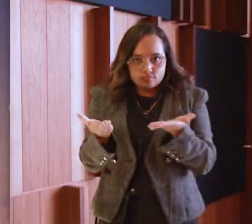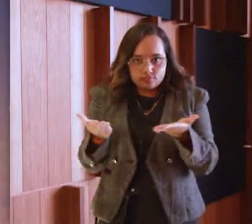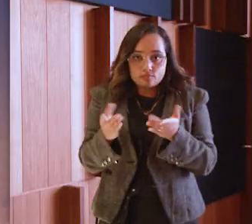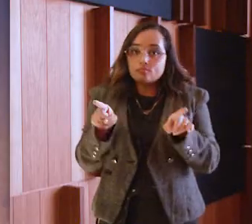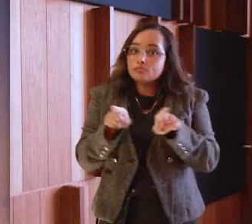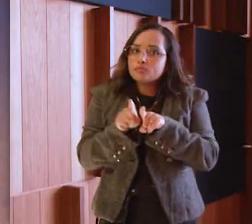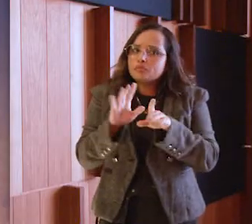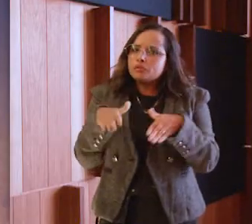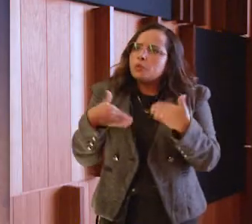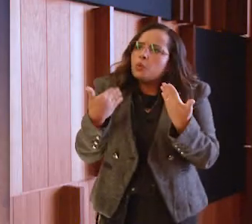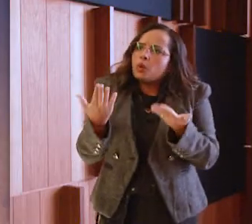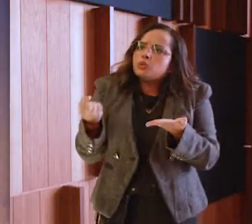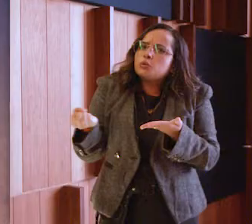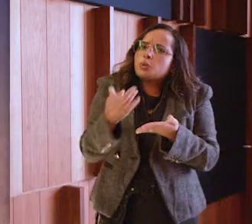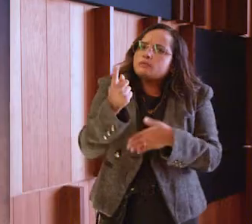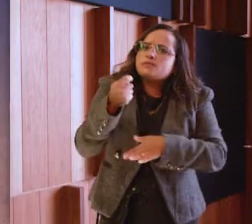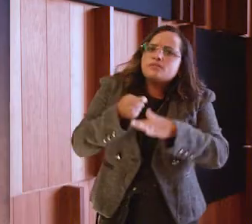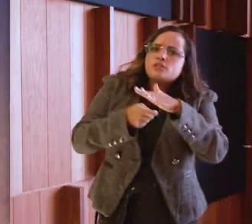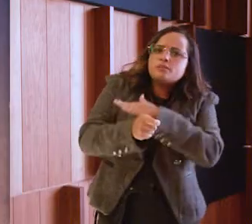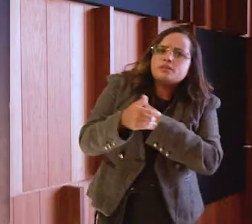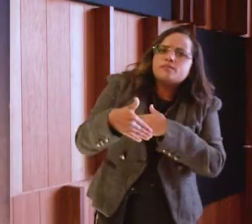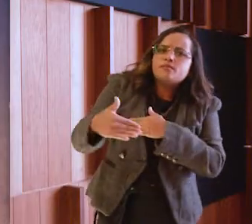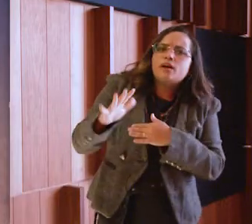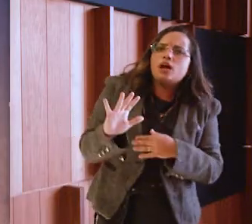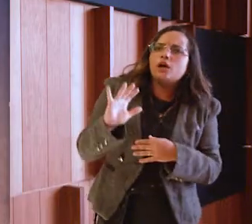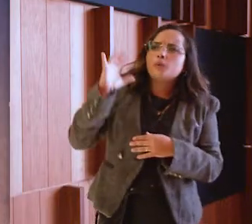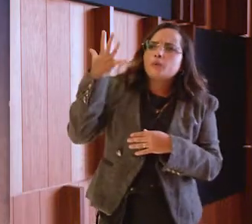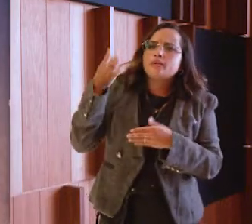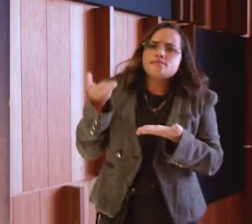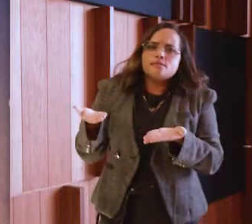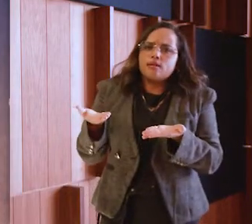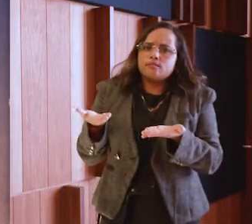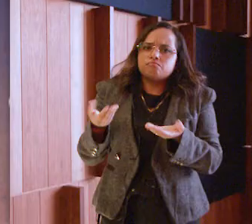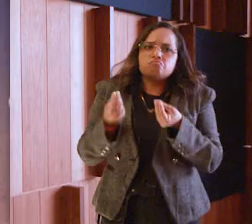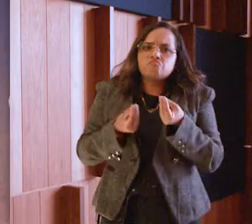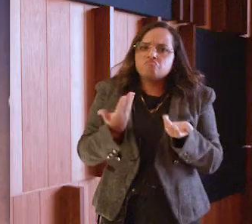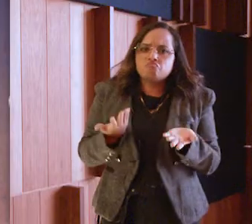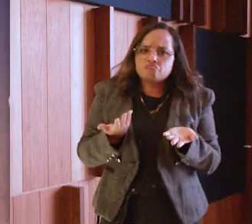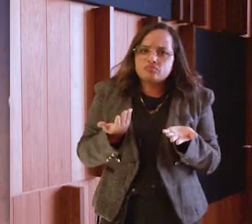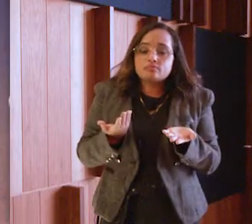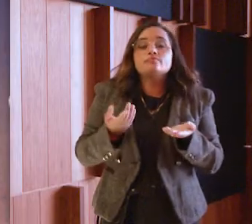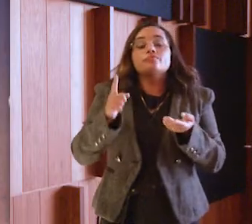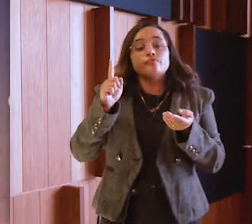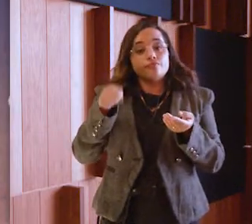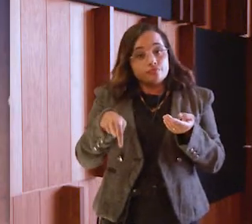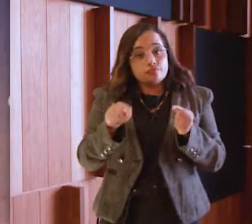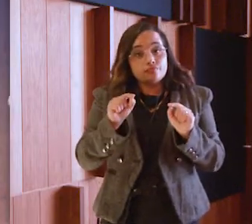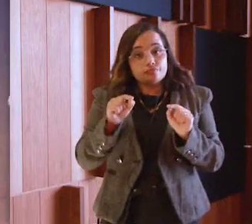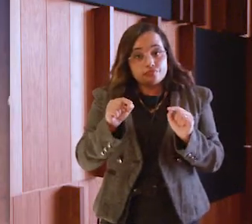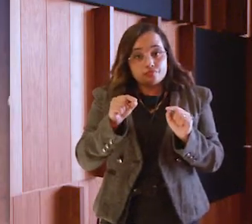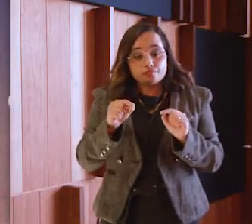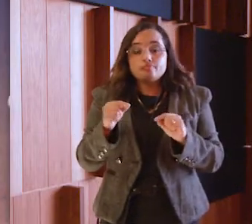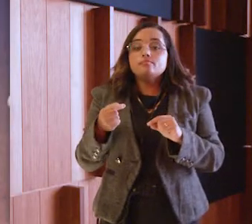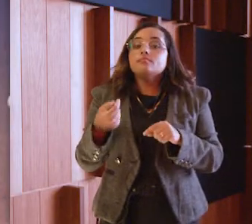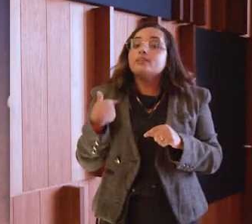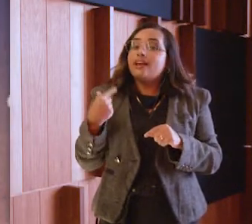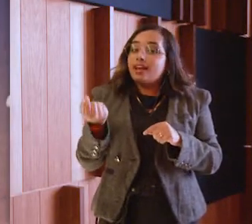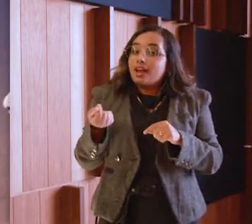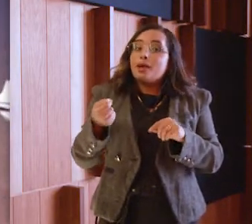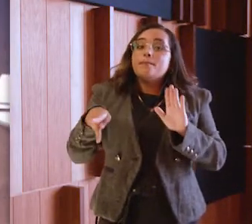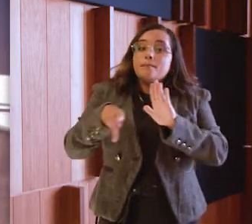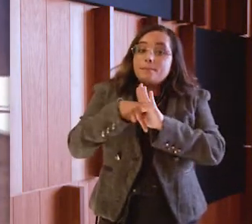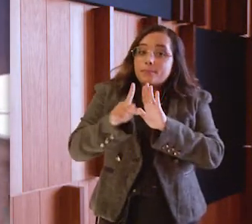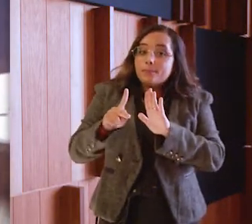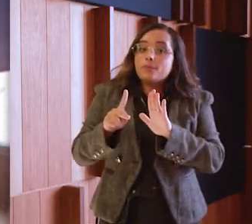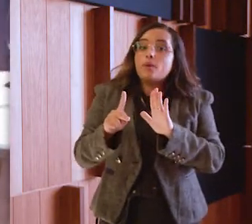investments, where are those investments going to take place, understand the tax function, and we'll have to transform the tax function because the reality is the tools